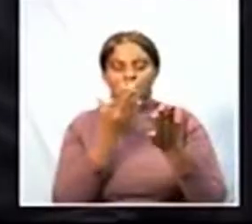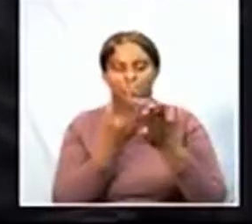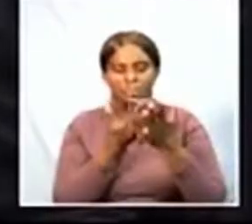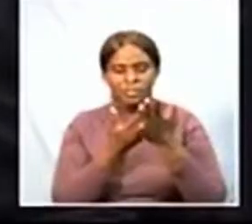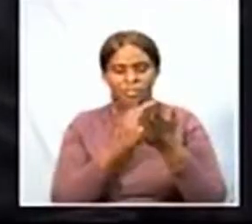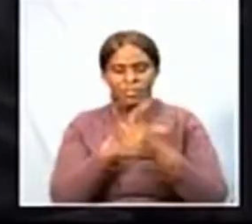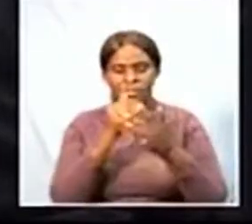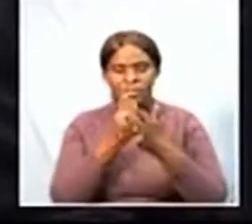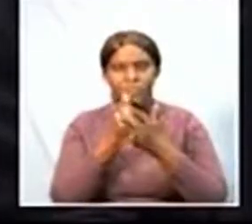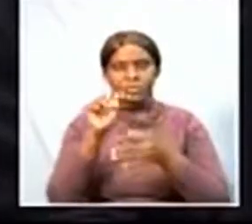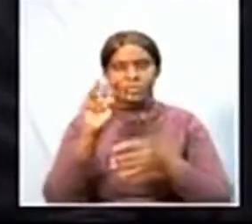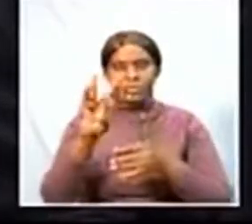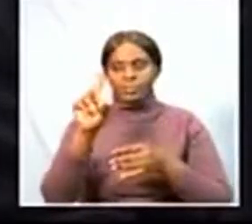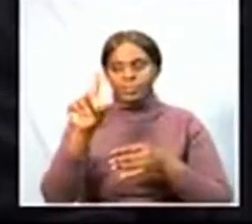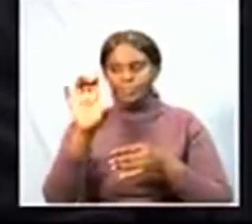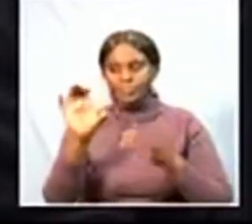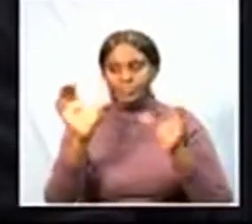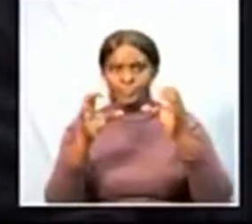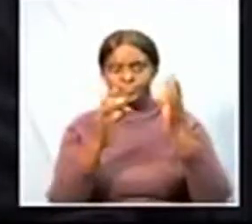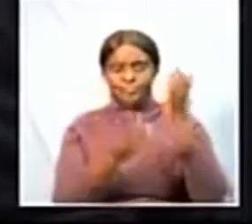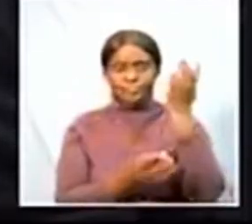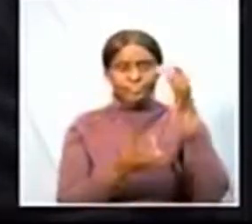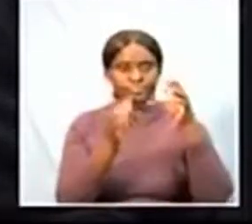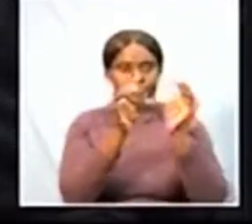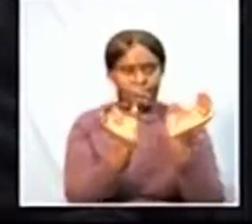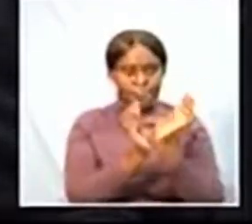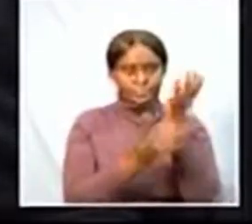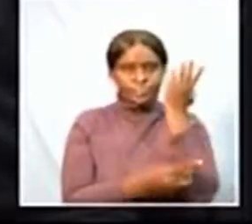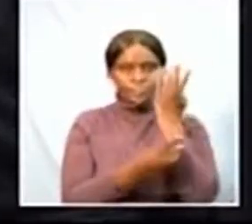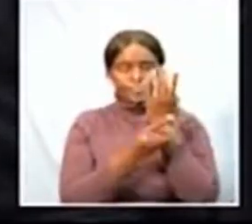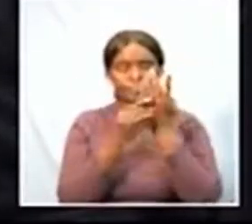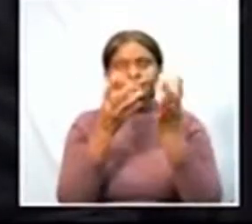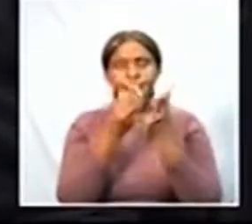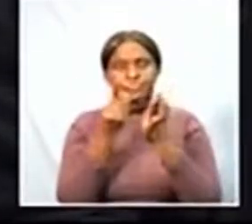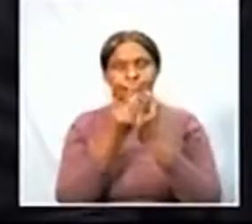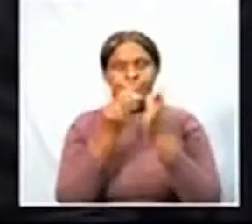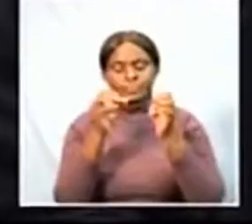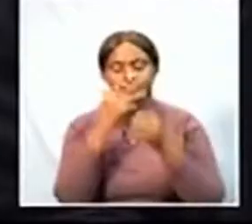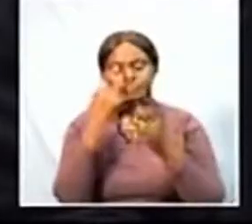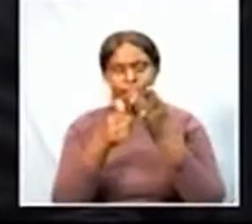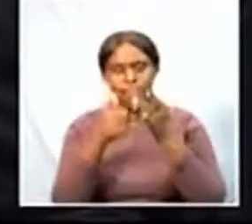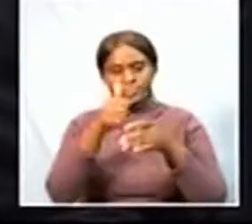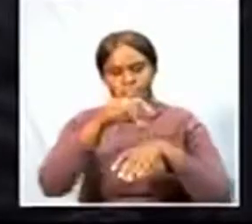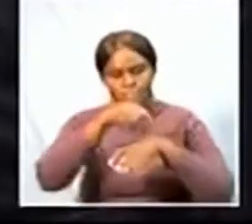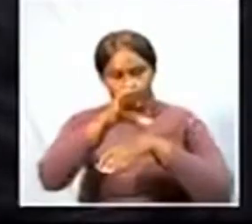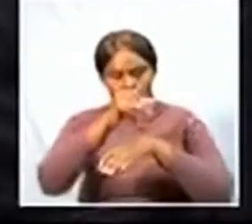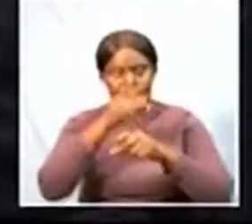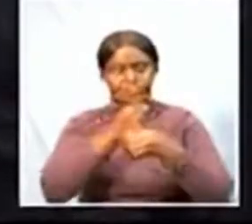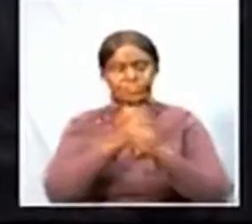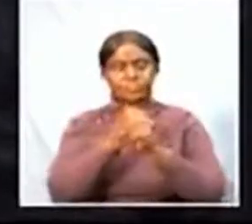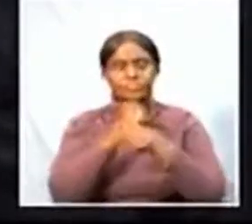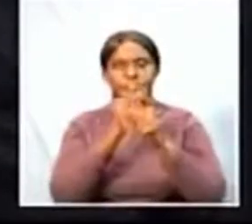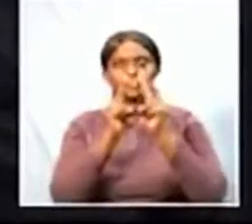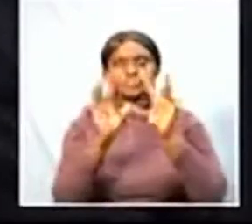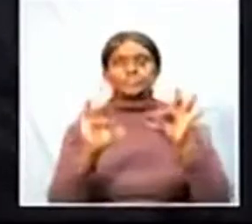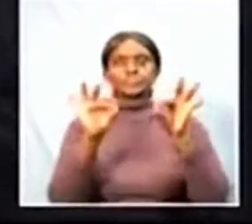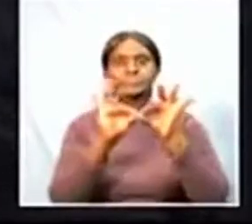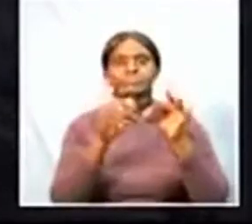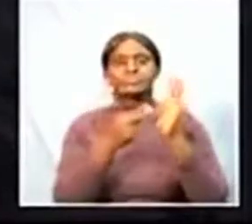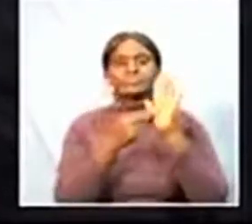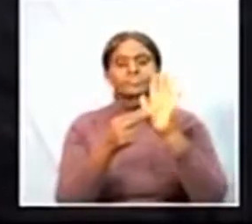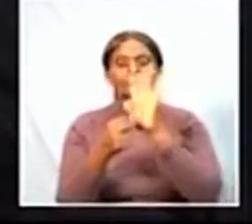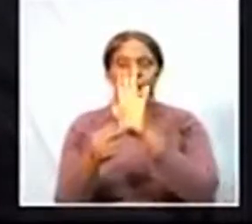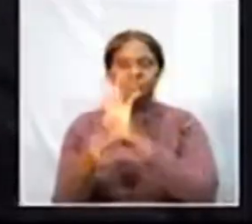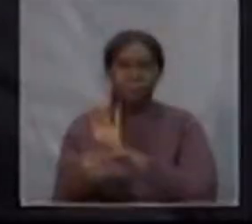all ward development committees and the Constituency Development Fund committees should be guided to make necessary